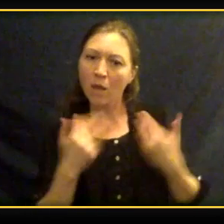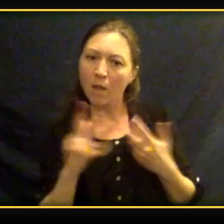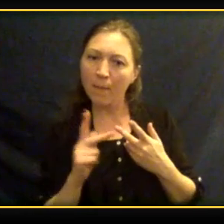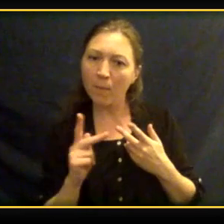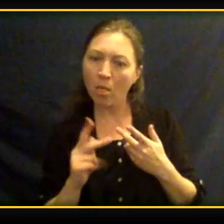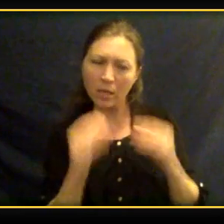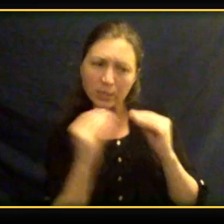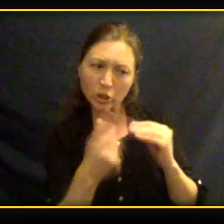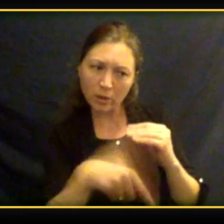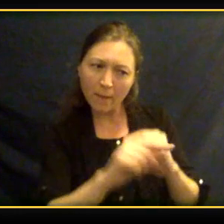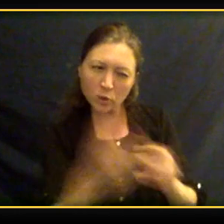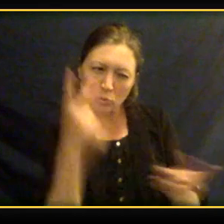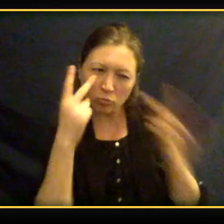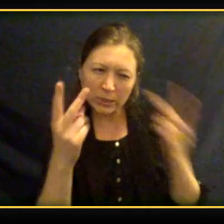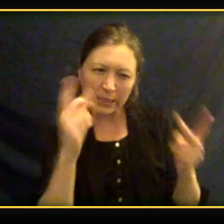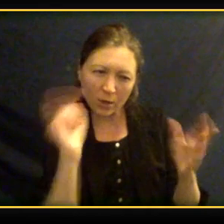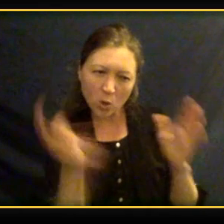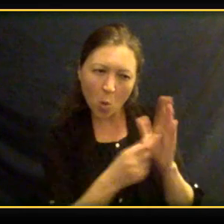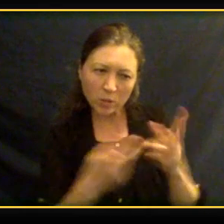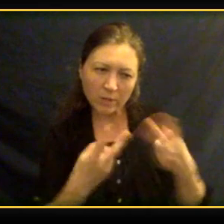as well.